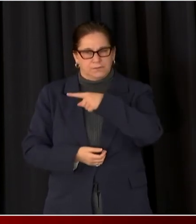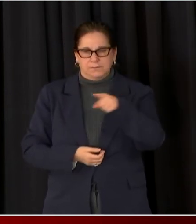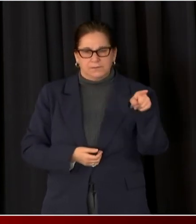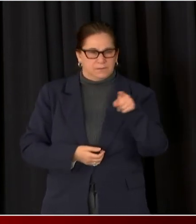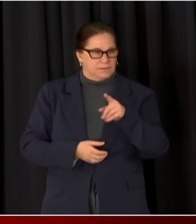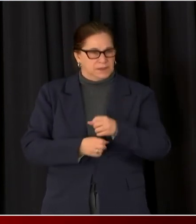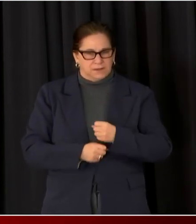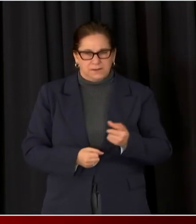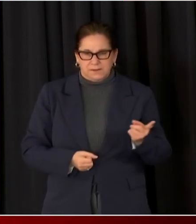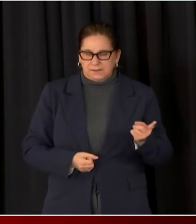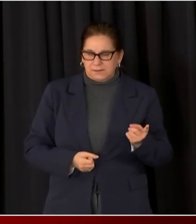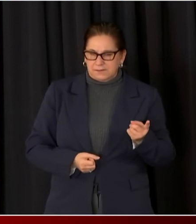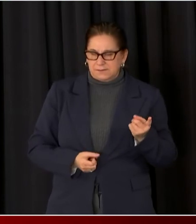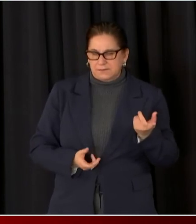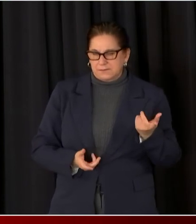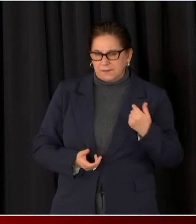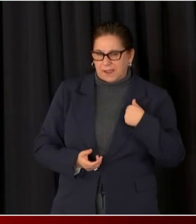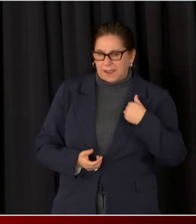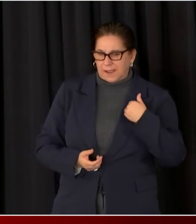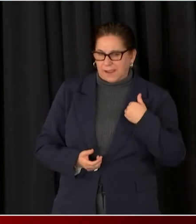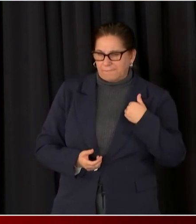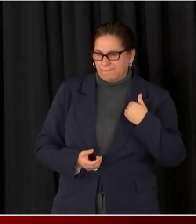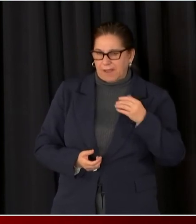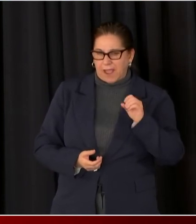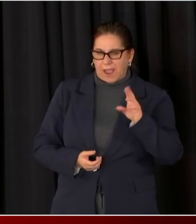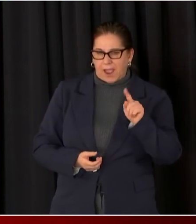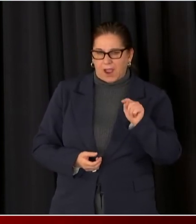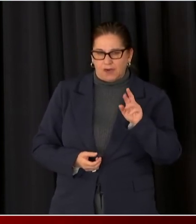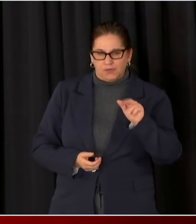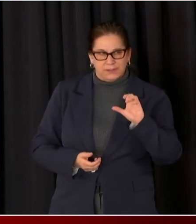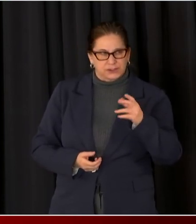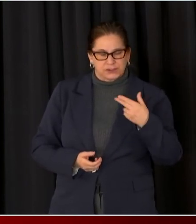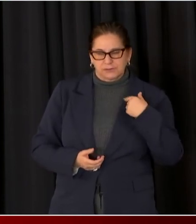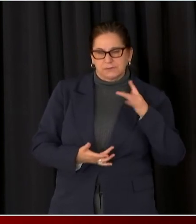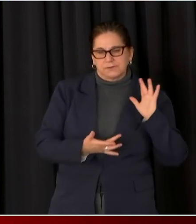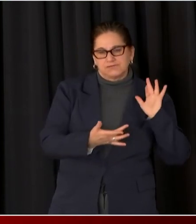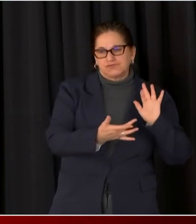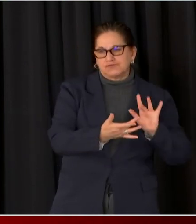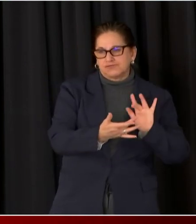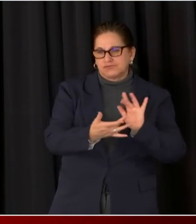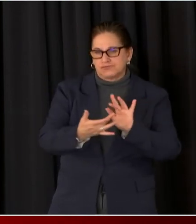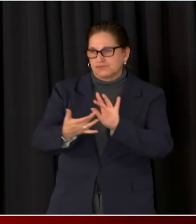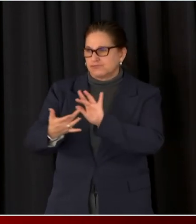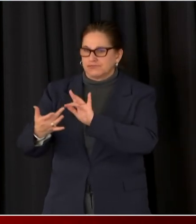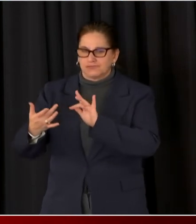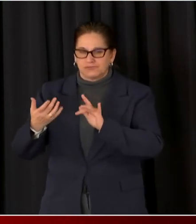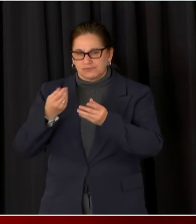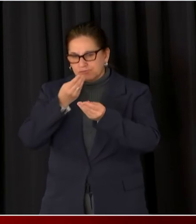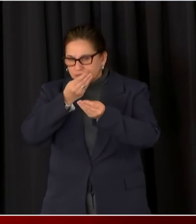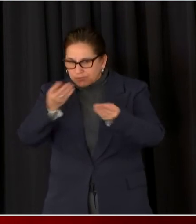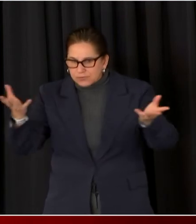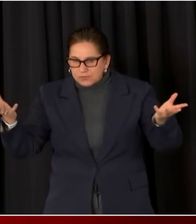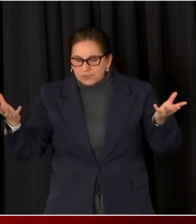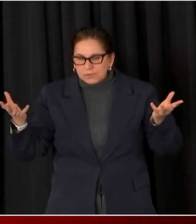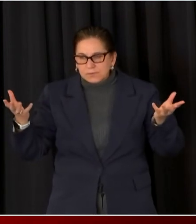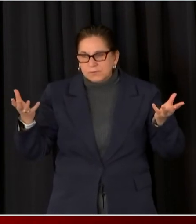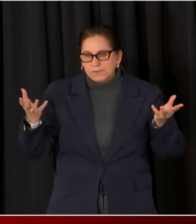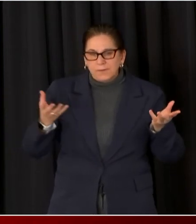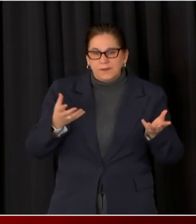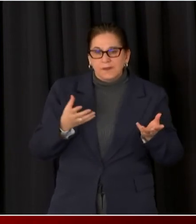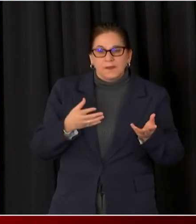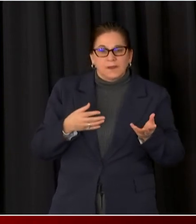in-reach in the earlier phases. So individuals who are healthcare workers will be notified through their